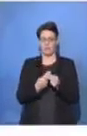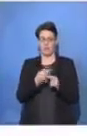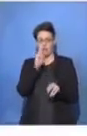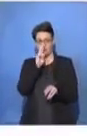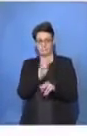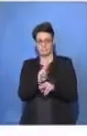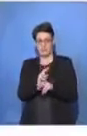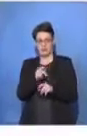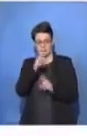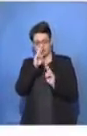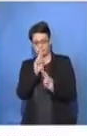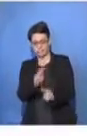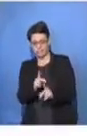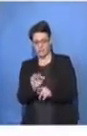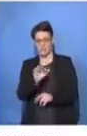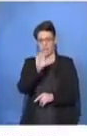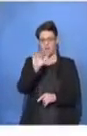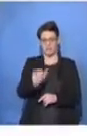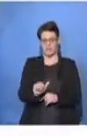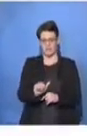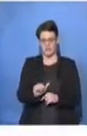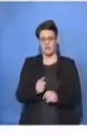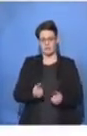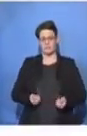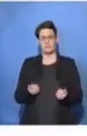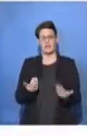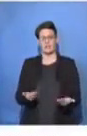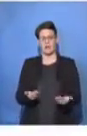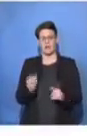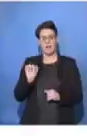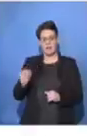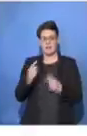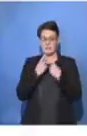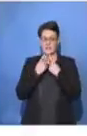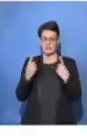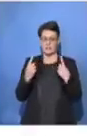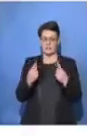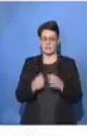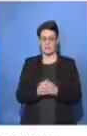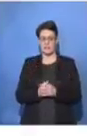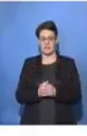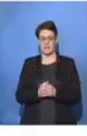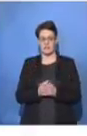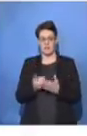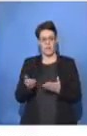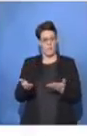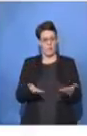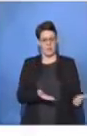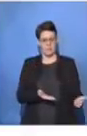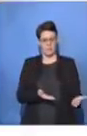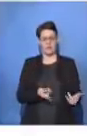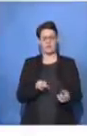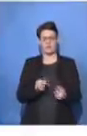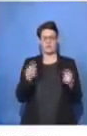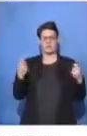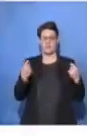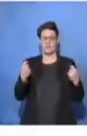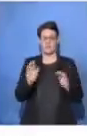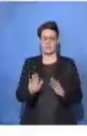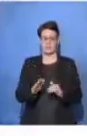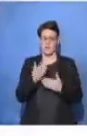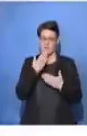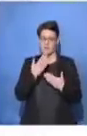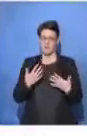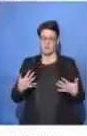Mission to the Republic of South Africa, to deliver his statement. Your Excellency, we welcome you to this event. Thank you very